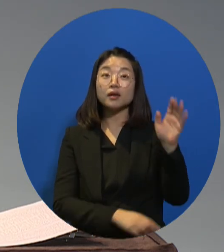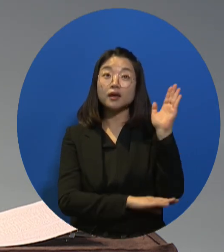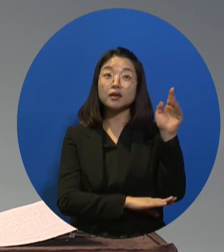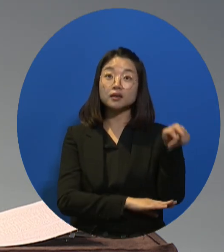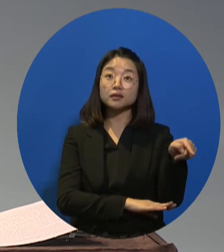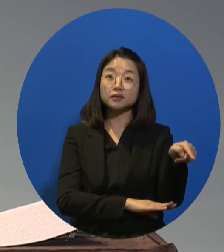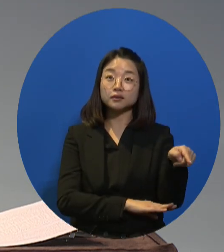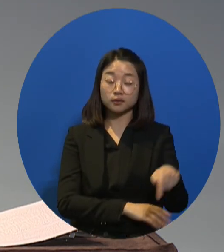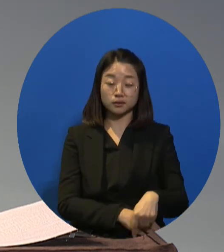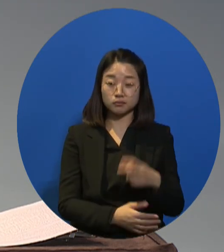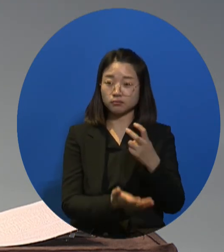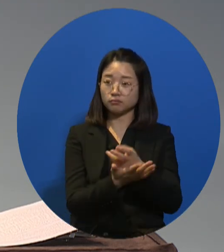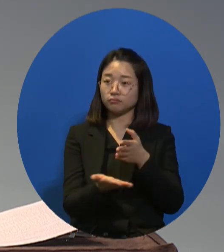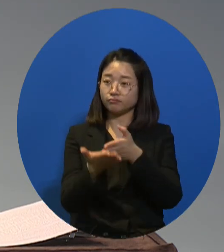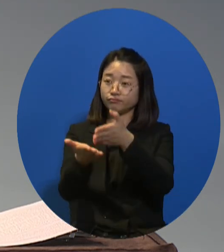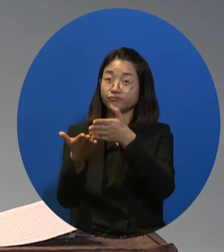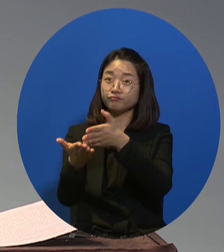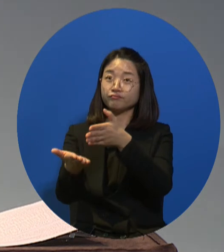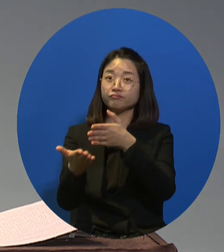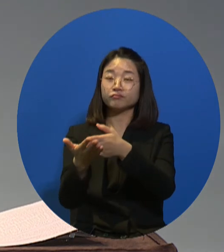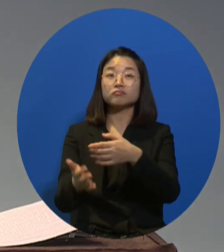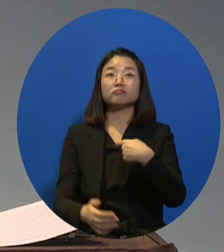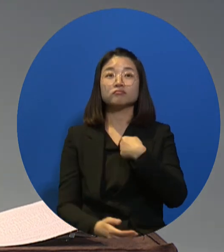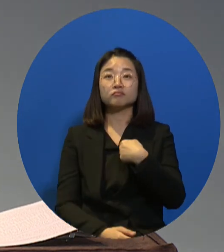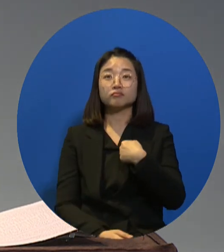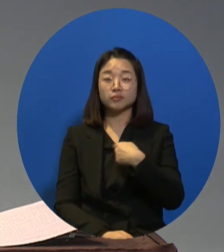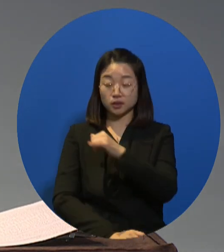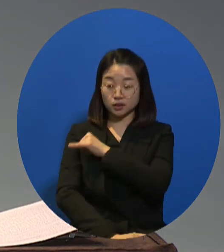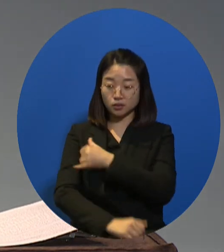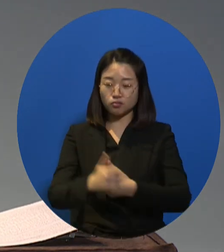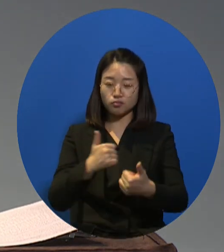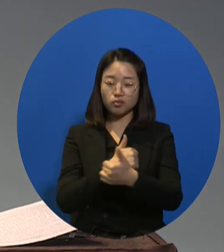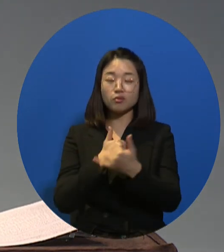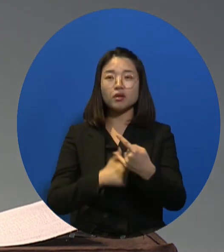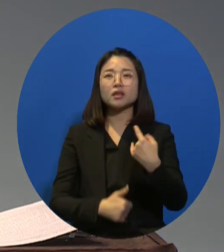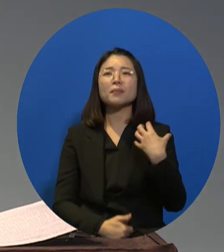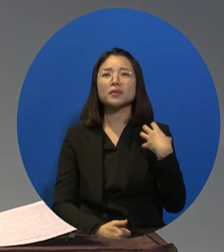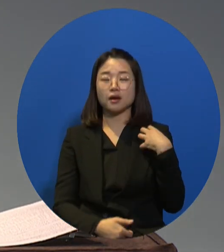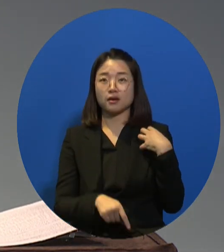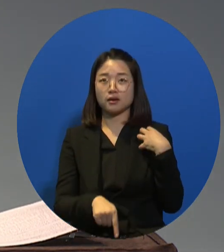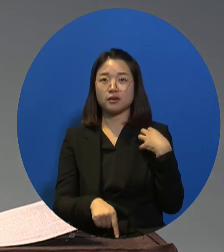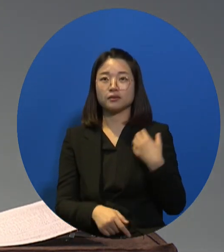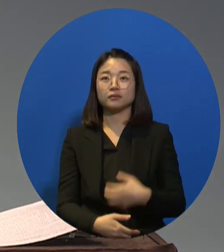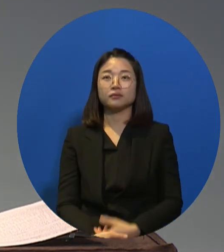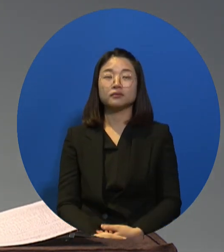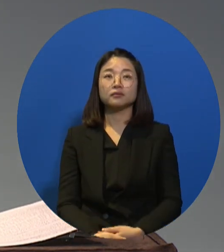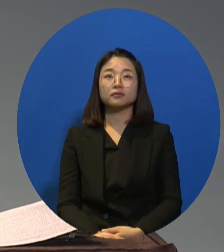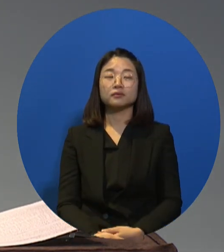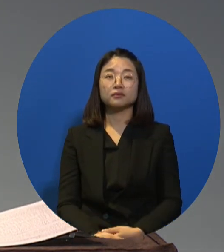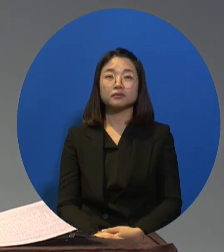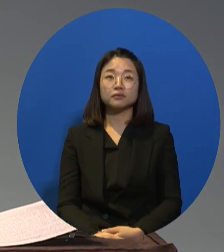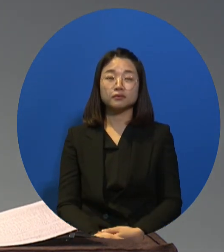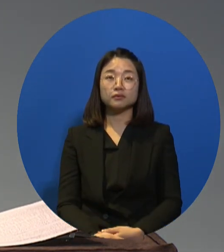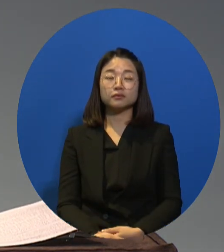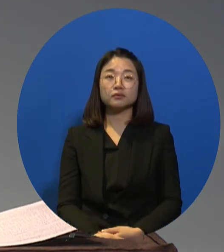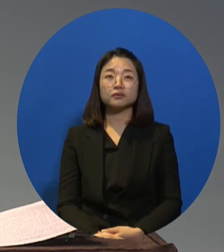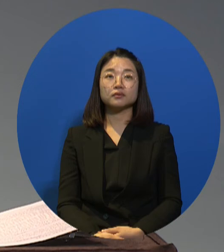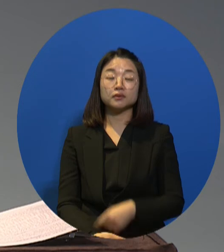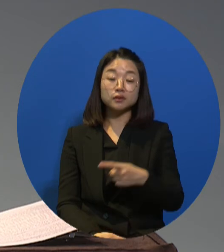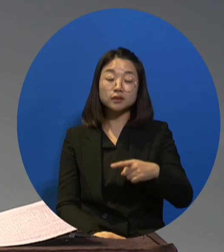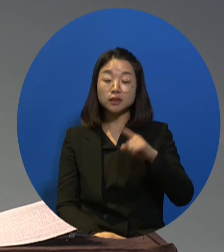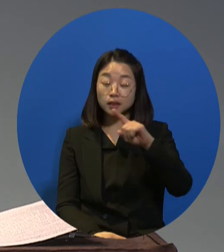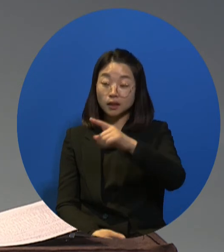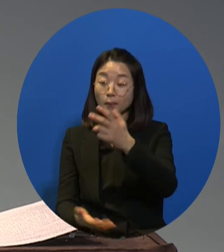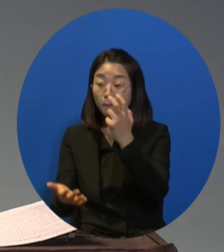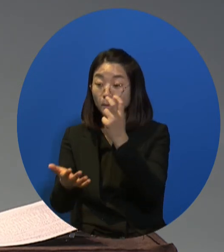discussing right now, for the last few years, we have continuously urged for the ratification of the OP, and we have released